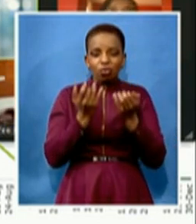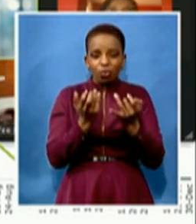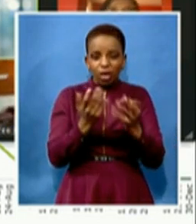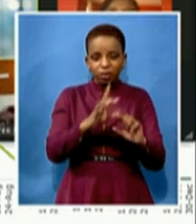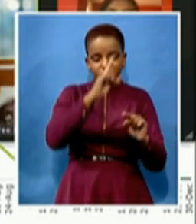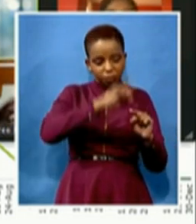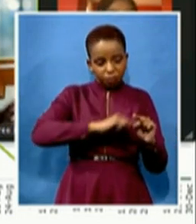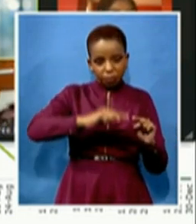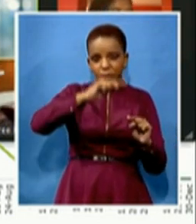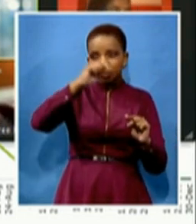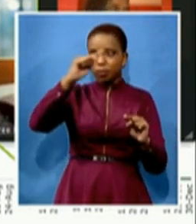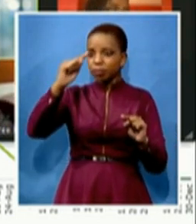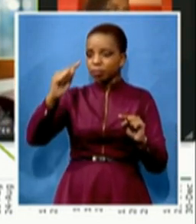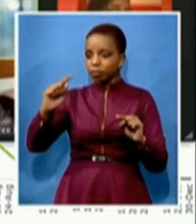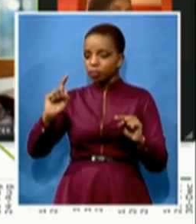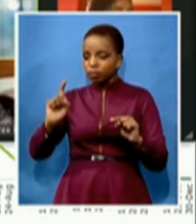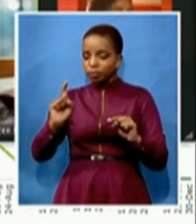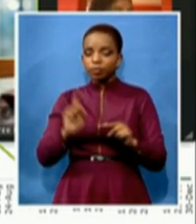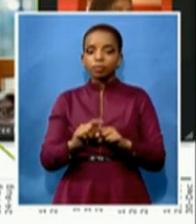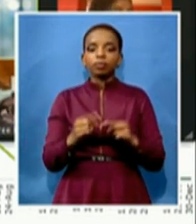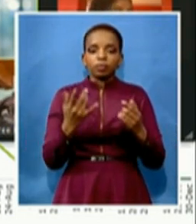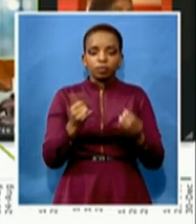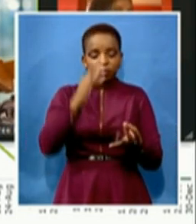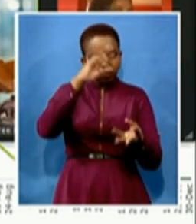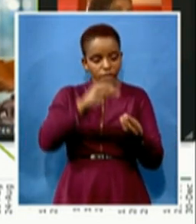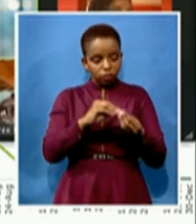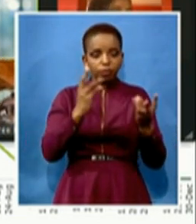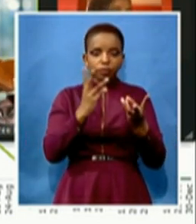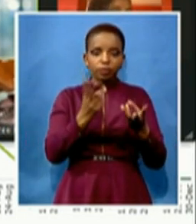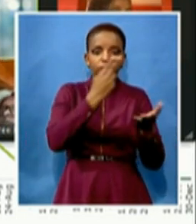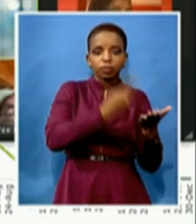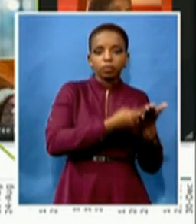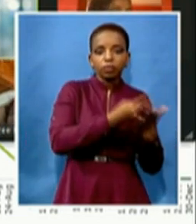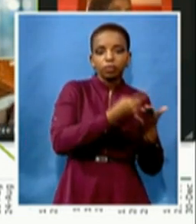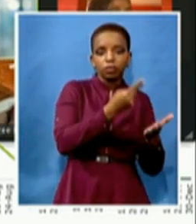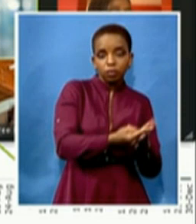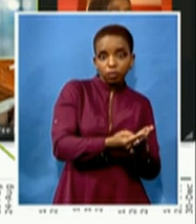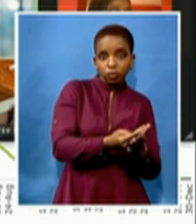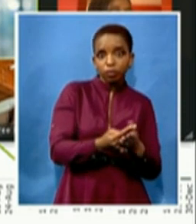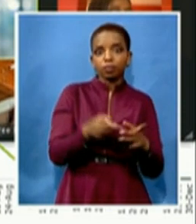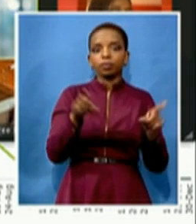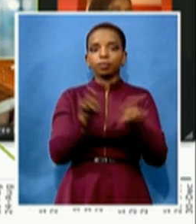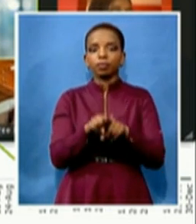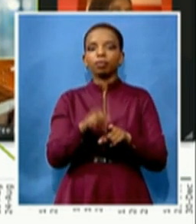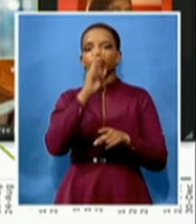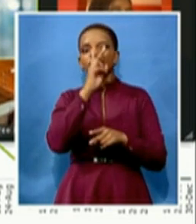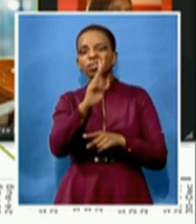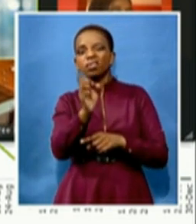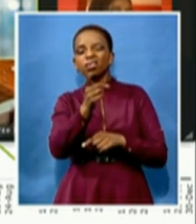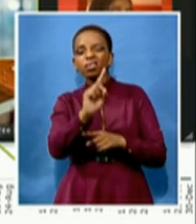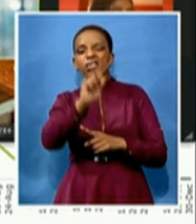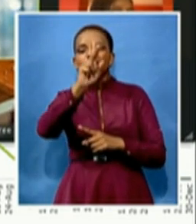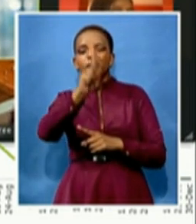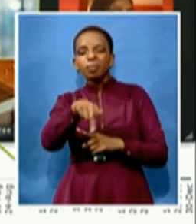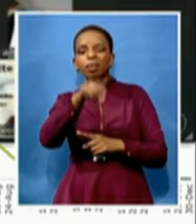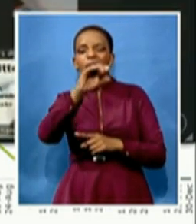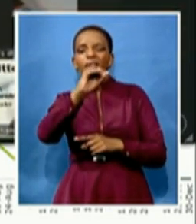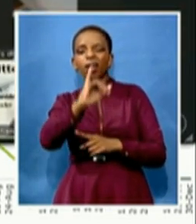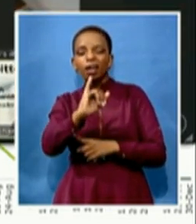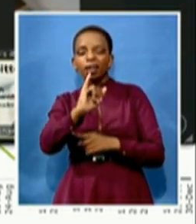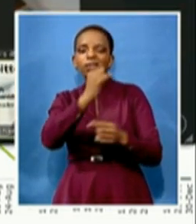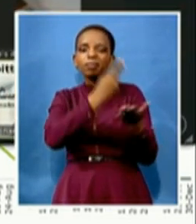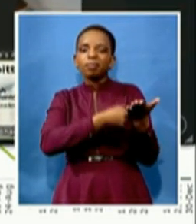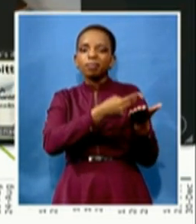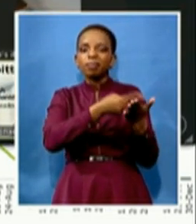as then looking at PUI admissions. PUI admissions being incorporated is quite important, given